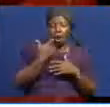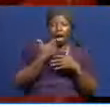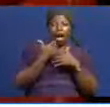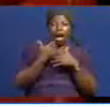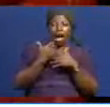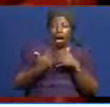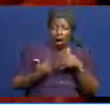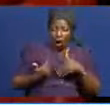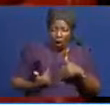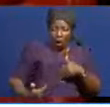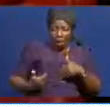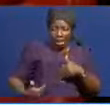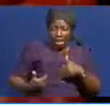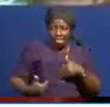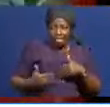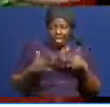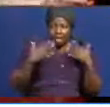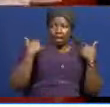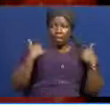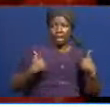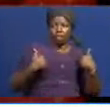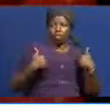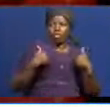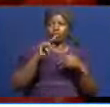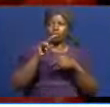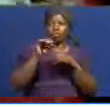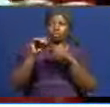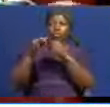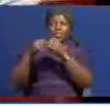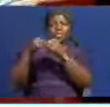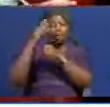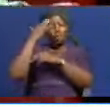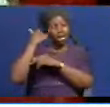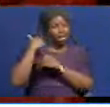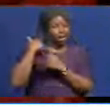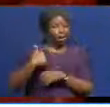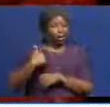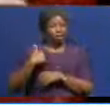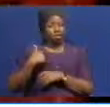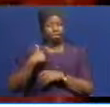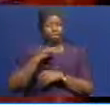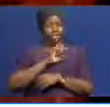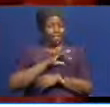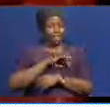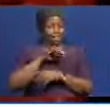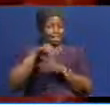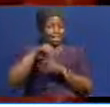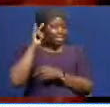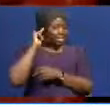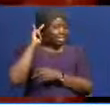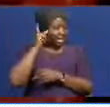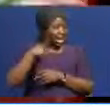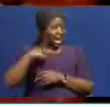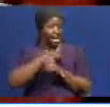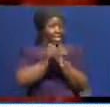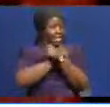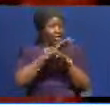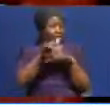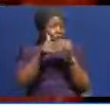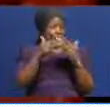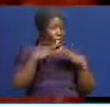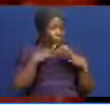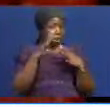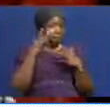you know, on me in 2008, because I was afraid. You know, as Kisses, we love everyone. People always think we are traitors because we